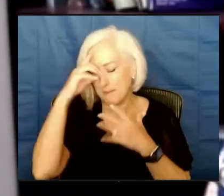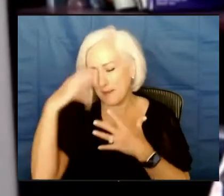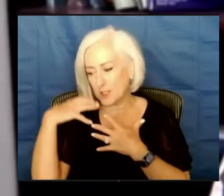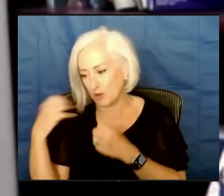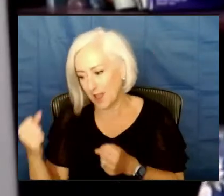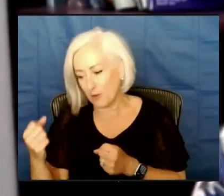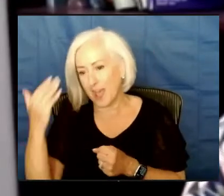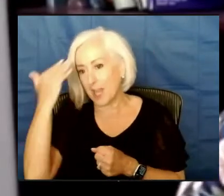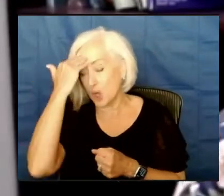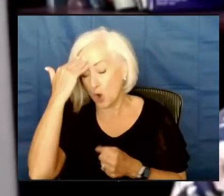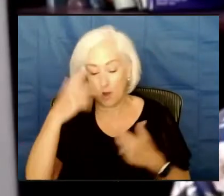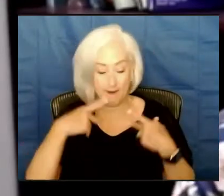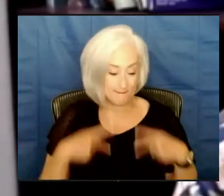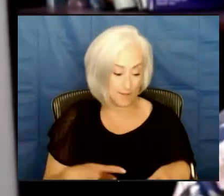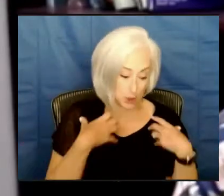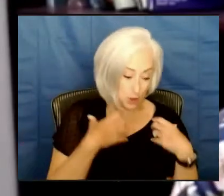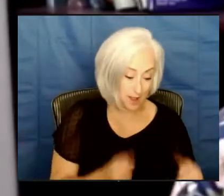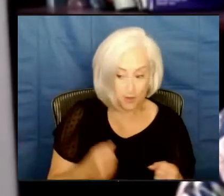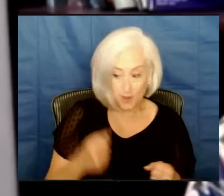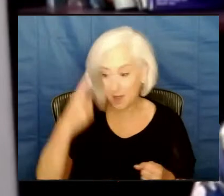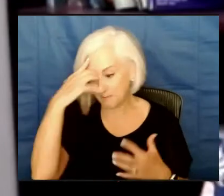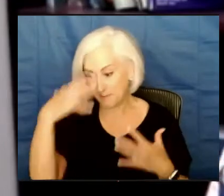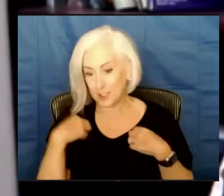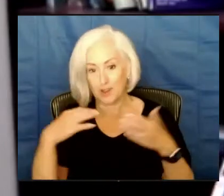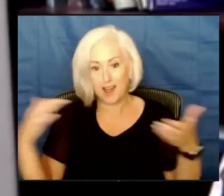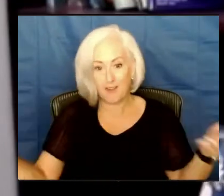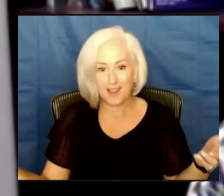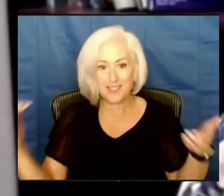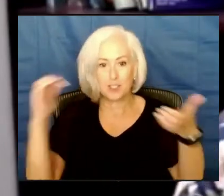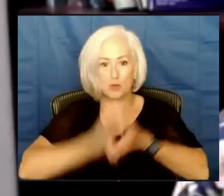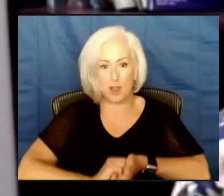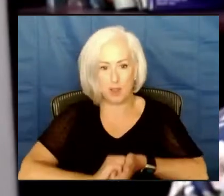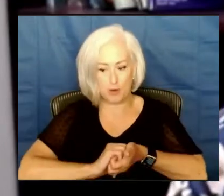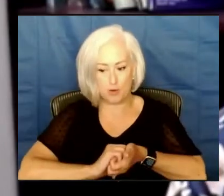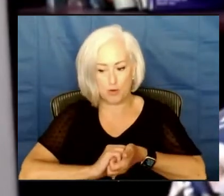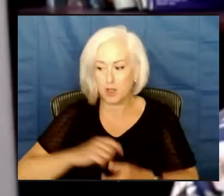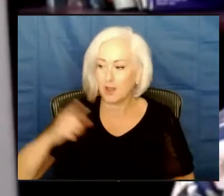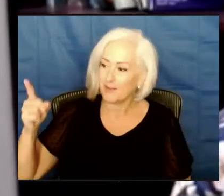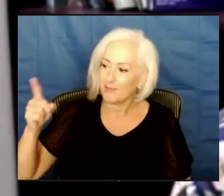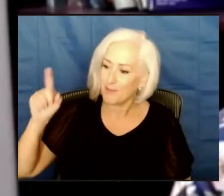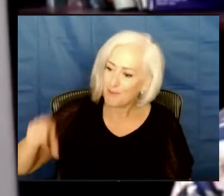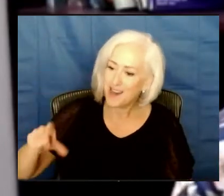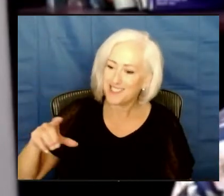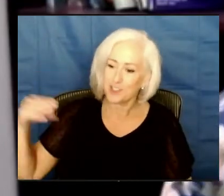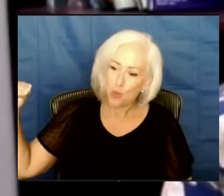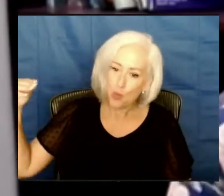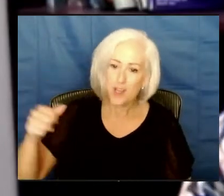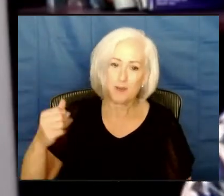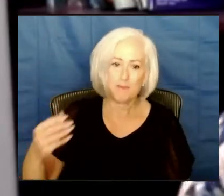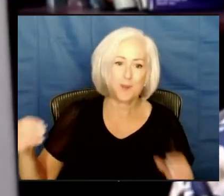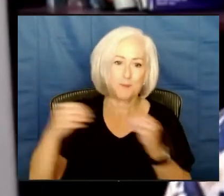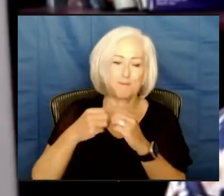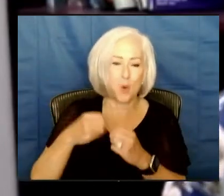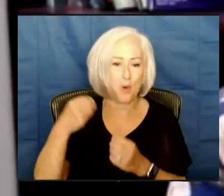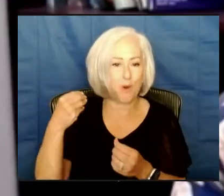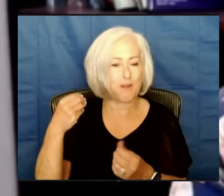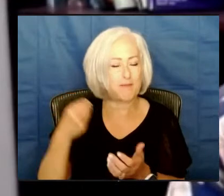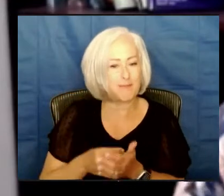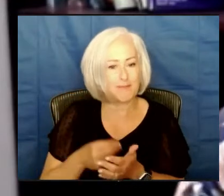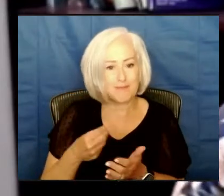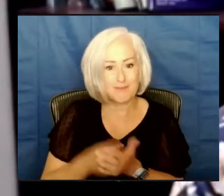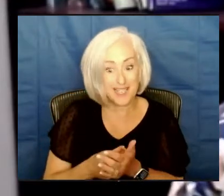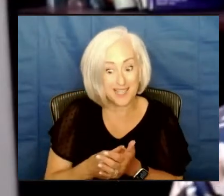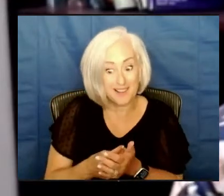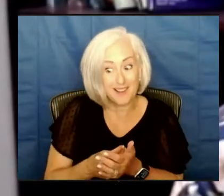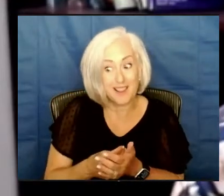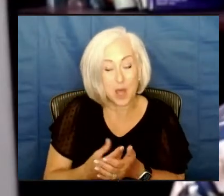and understand that providing those benefits and reimbursing with good rates is only it's actually gonna be cost